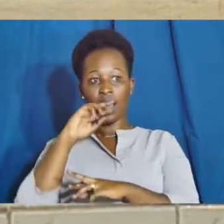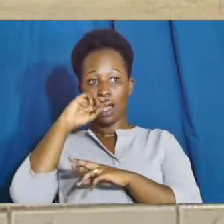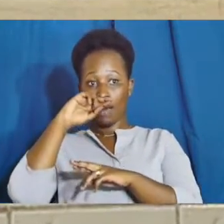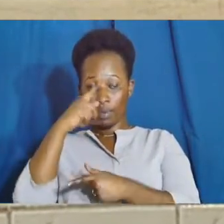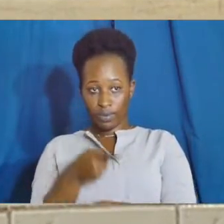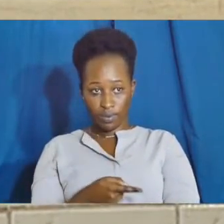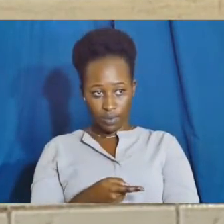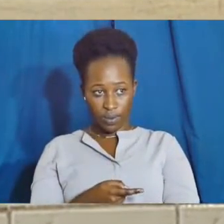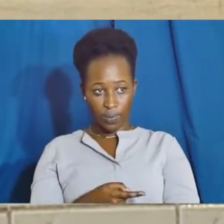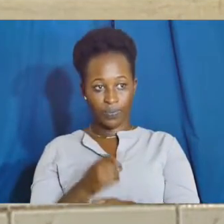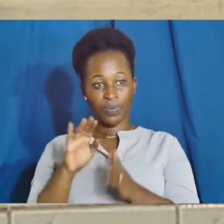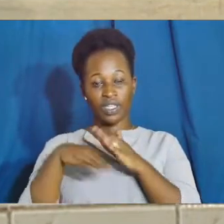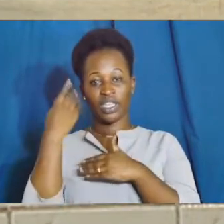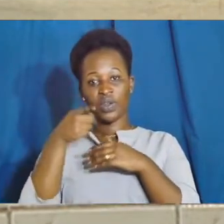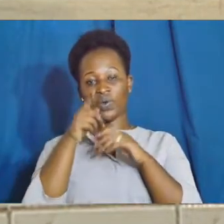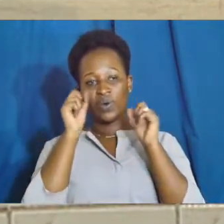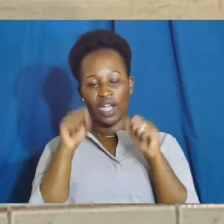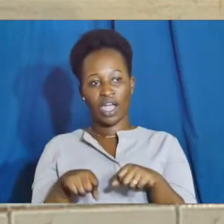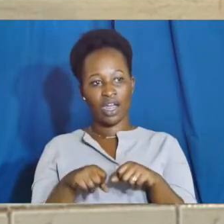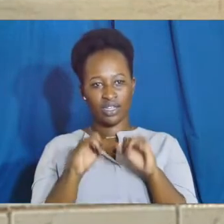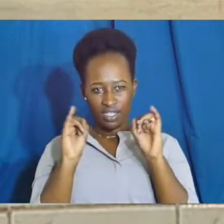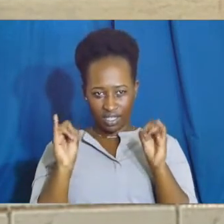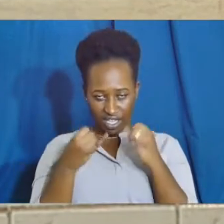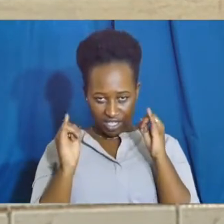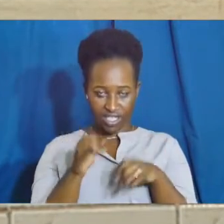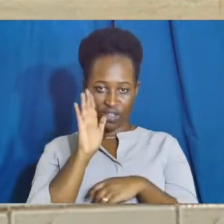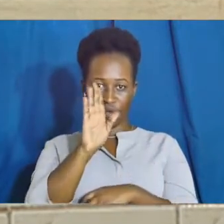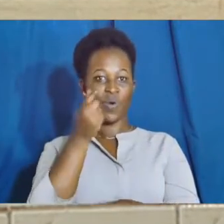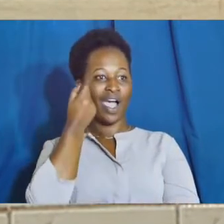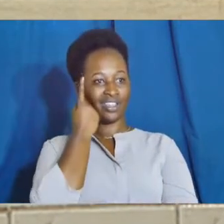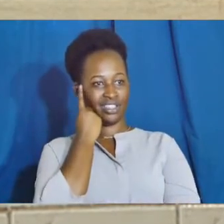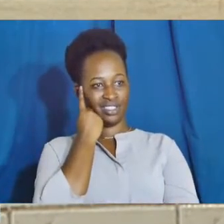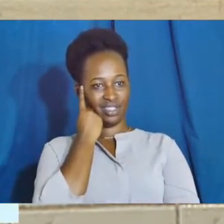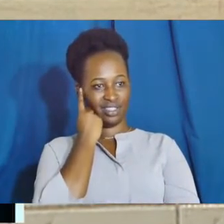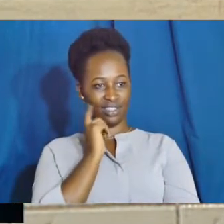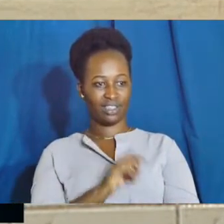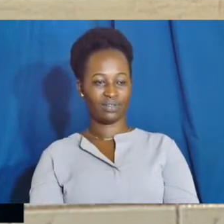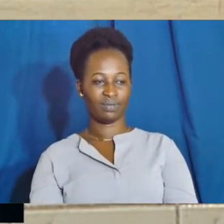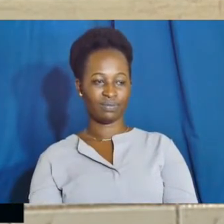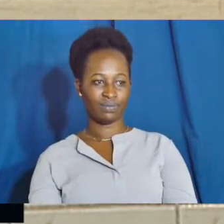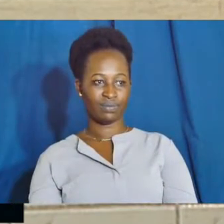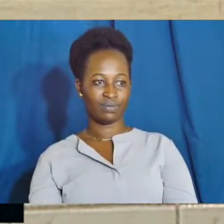them so that you can test your understanding.